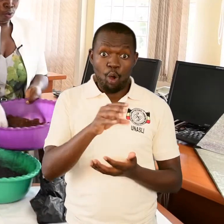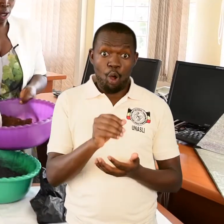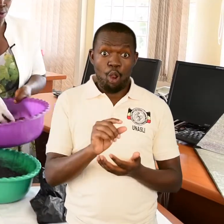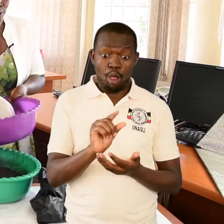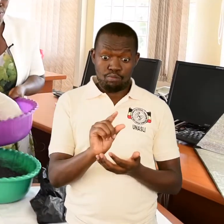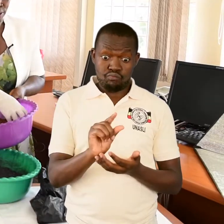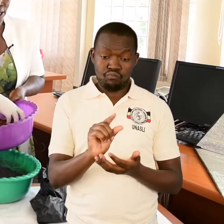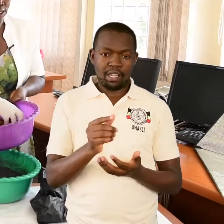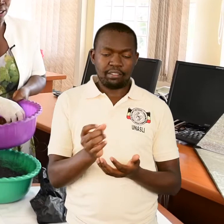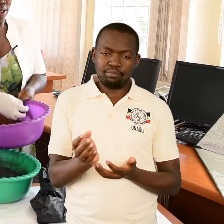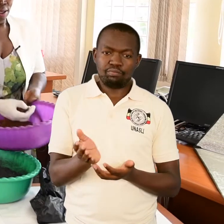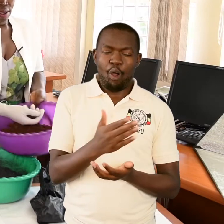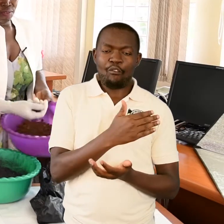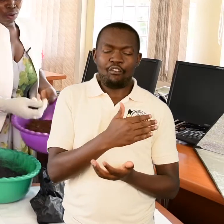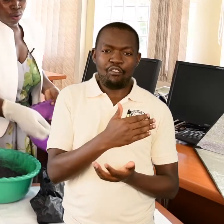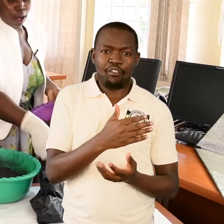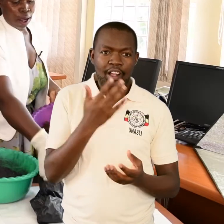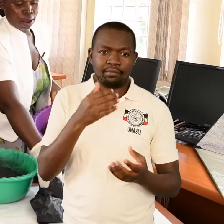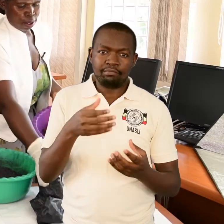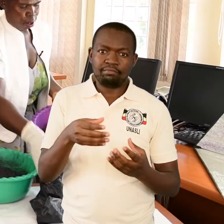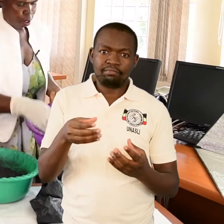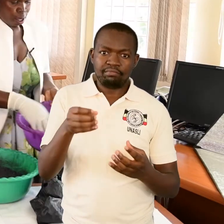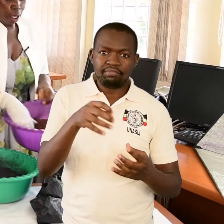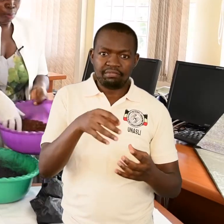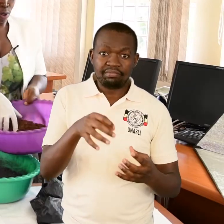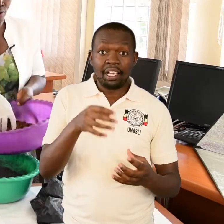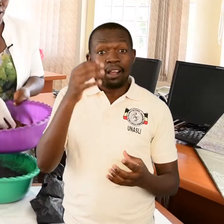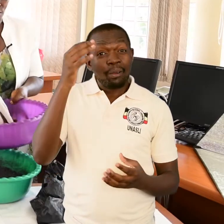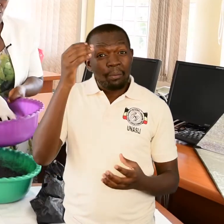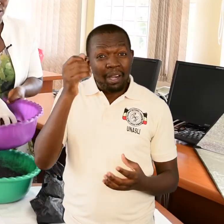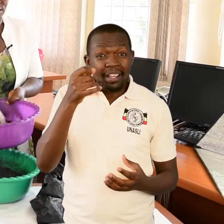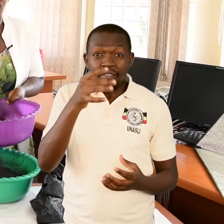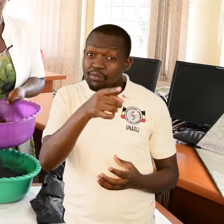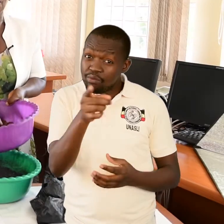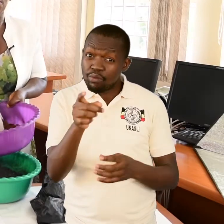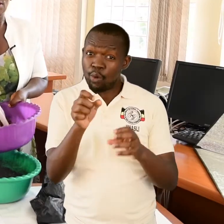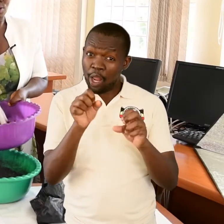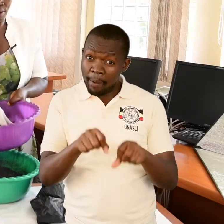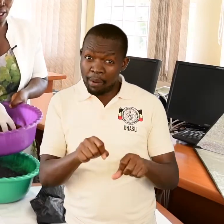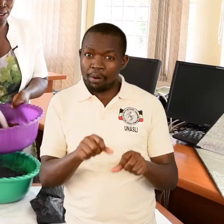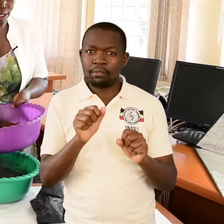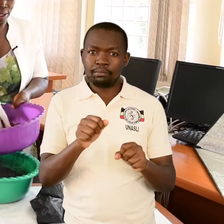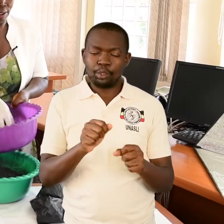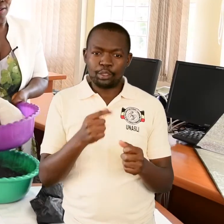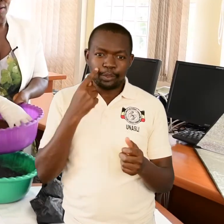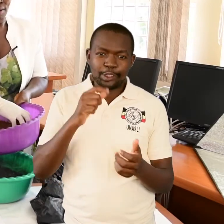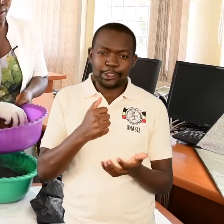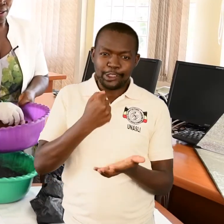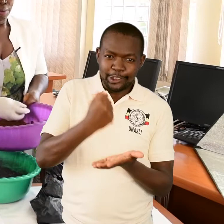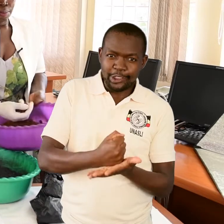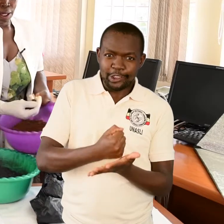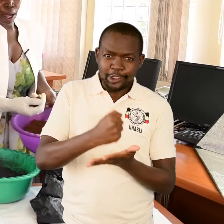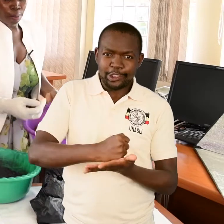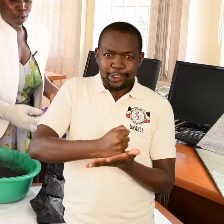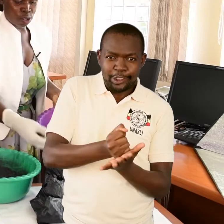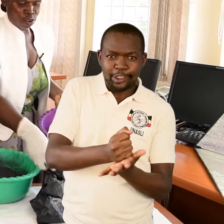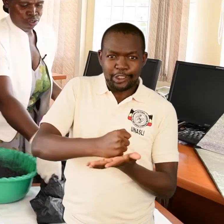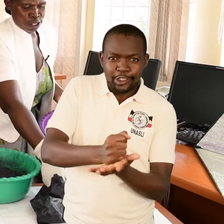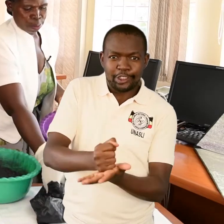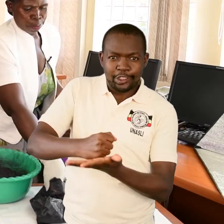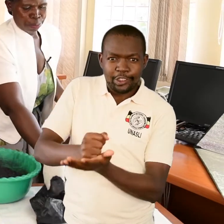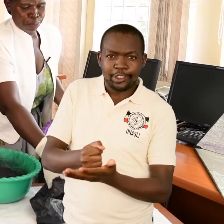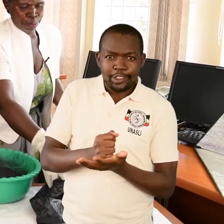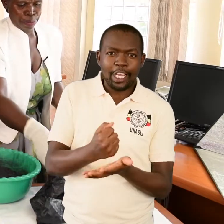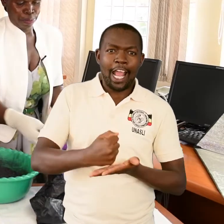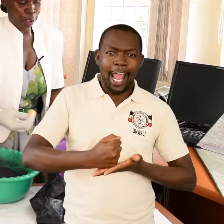to work well with us. If you are able, you can crush them so that they become